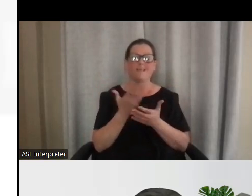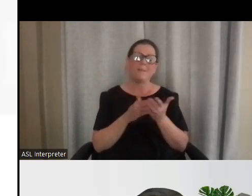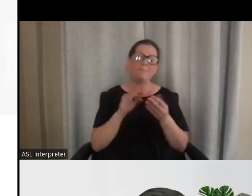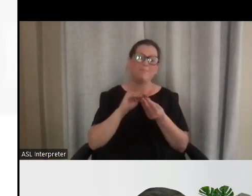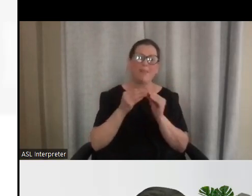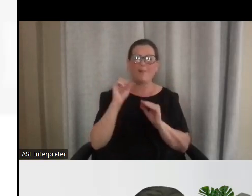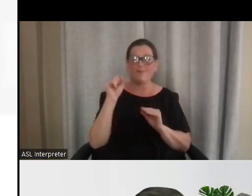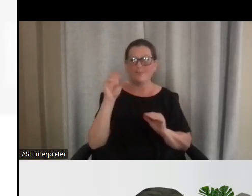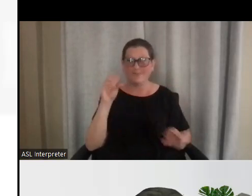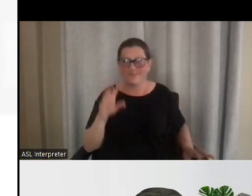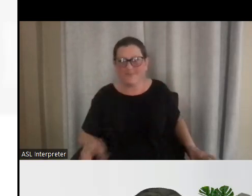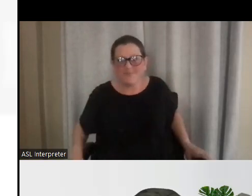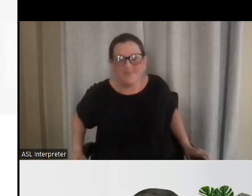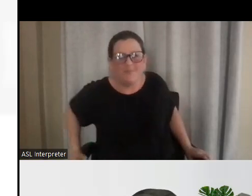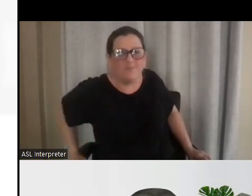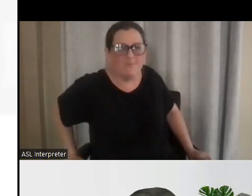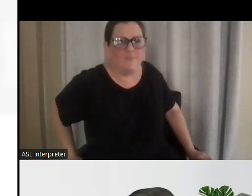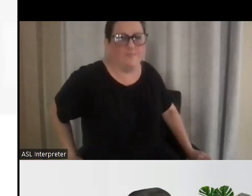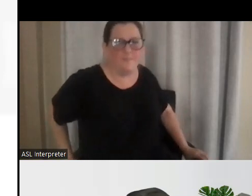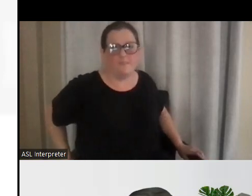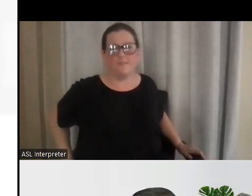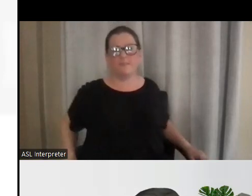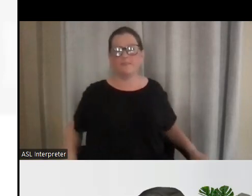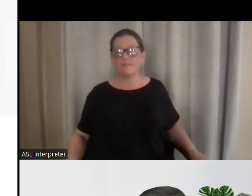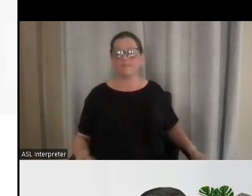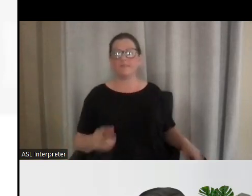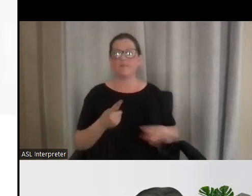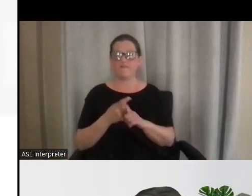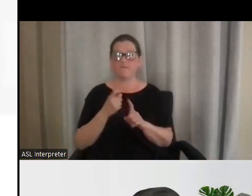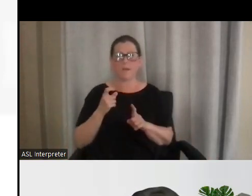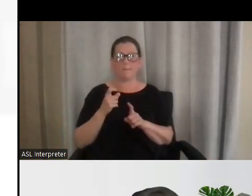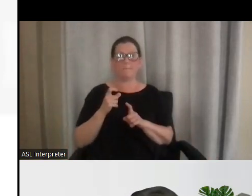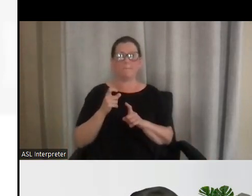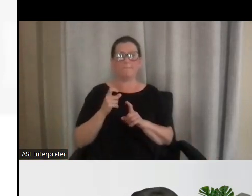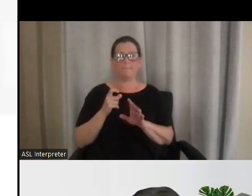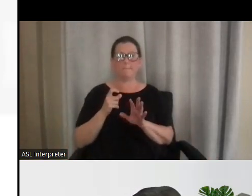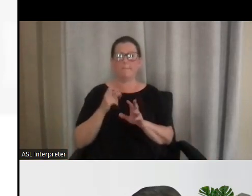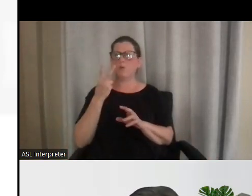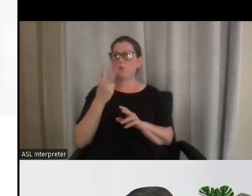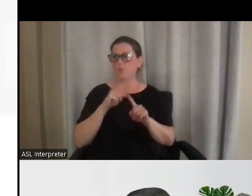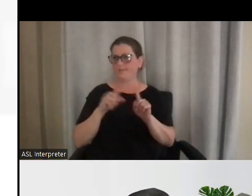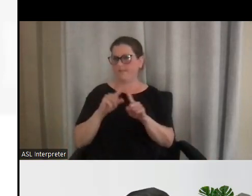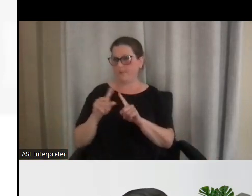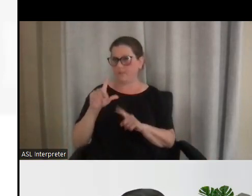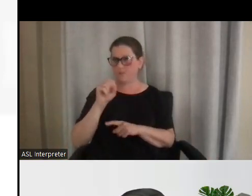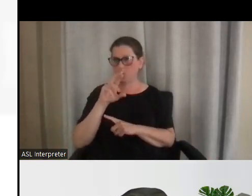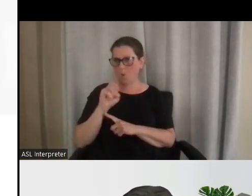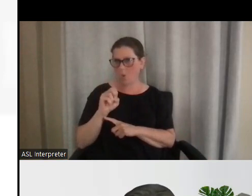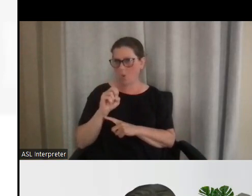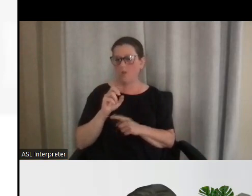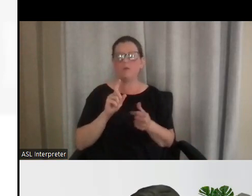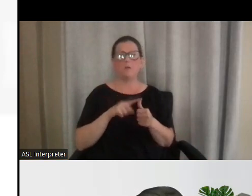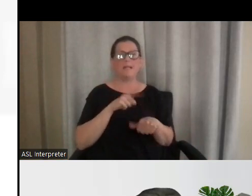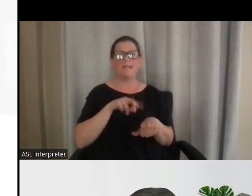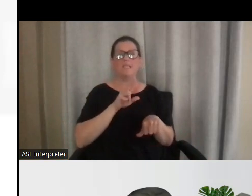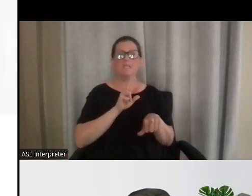right? Starting with some numbers, these are from two different sources, the National Survey on Drug